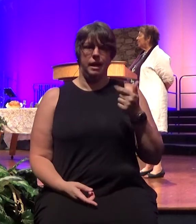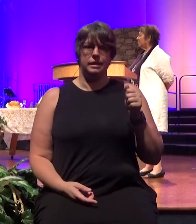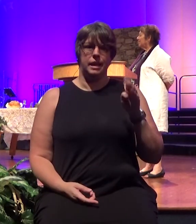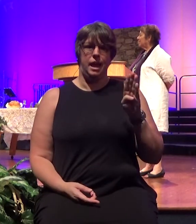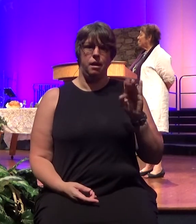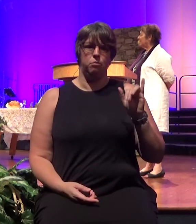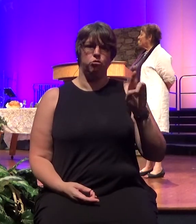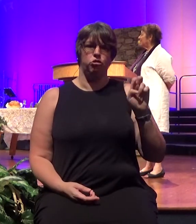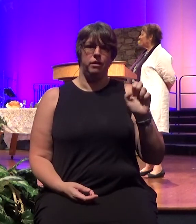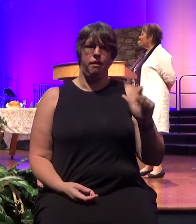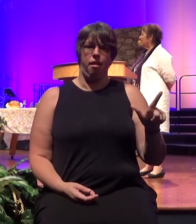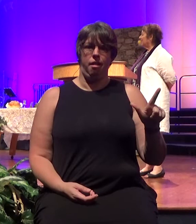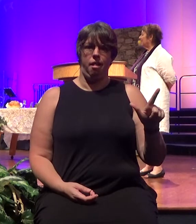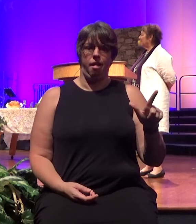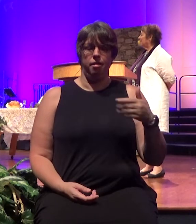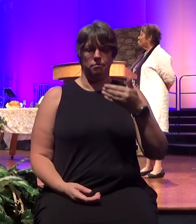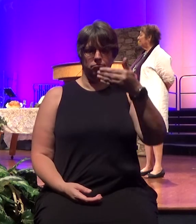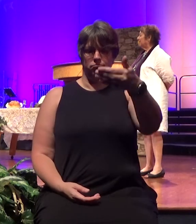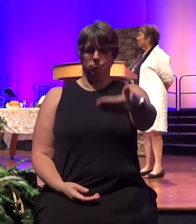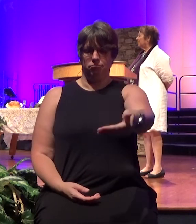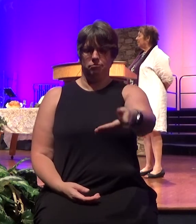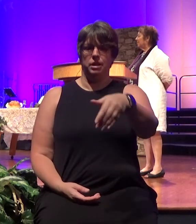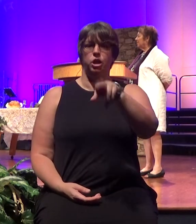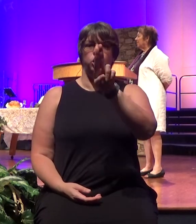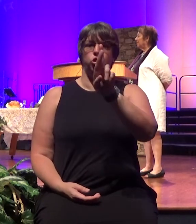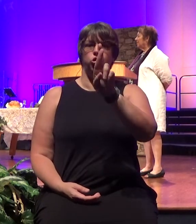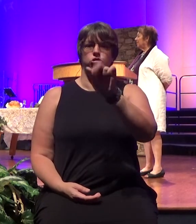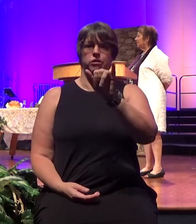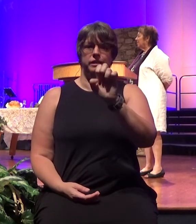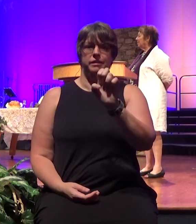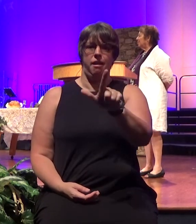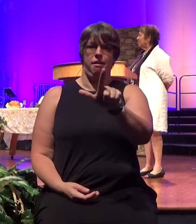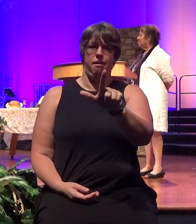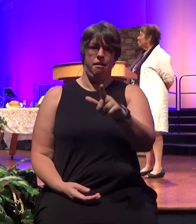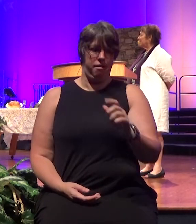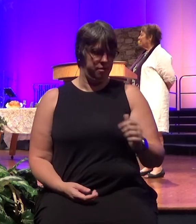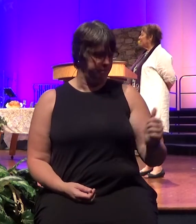Before me, Uriel. Behind me,